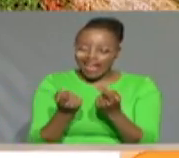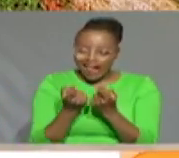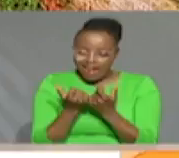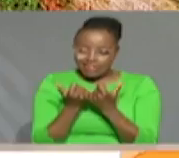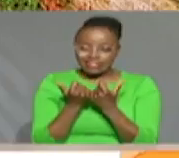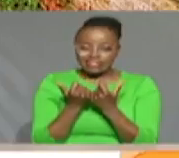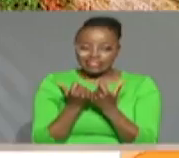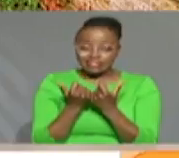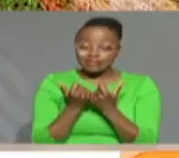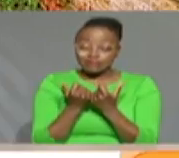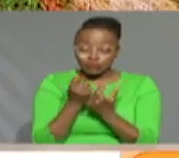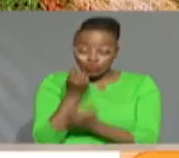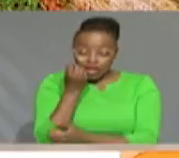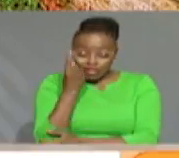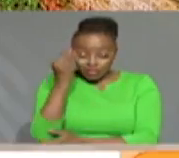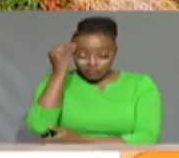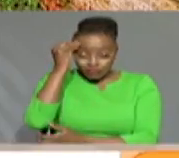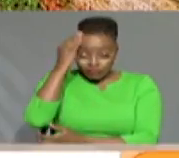least, get this,